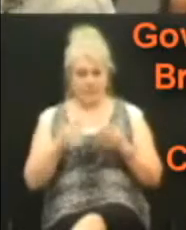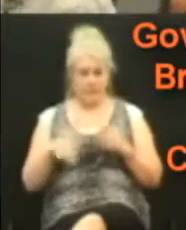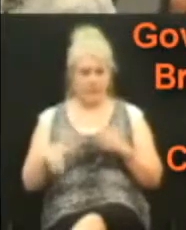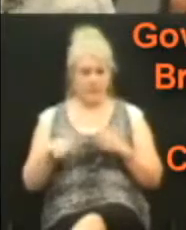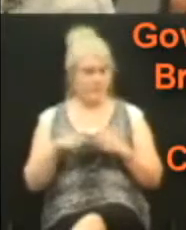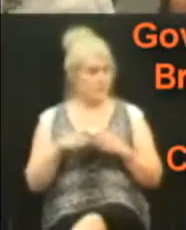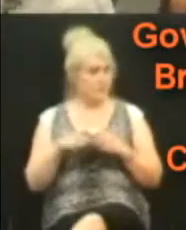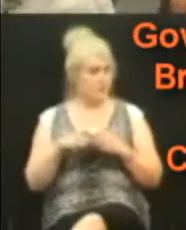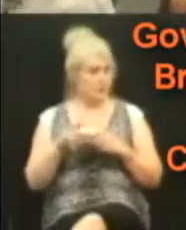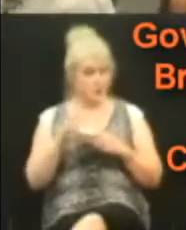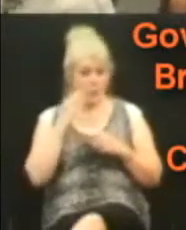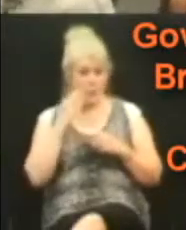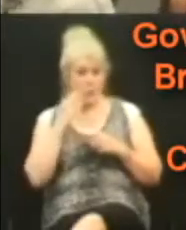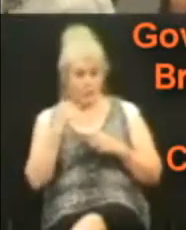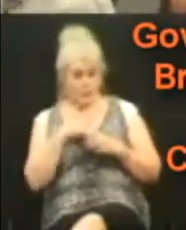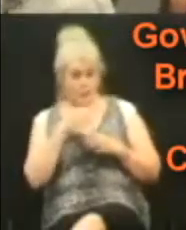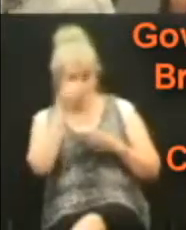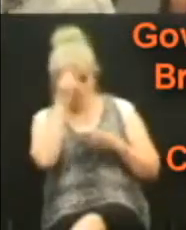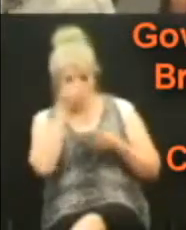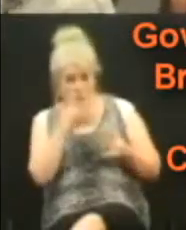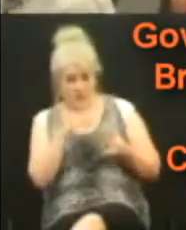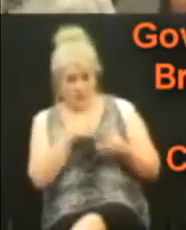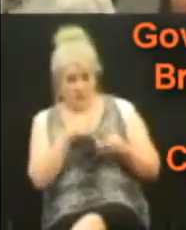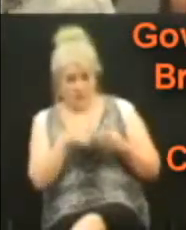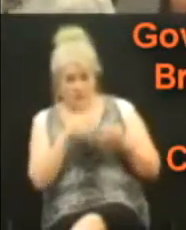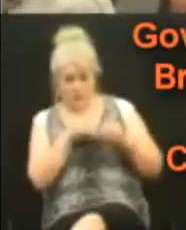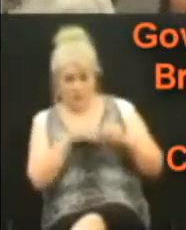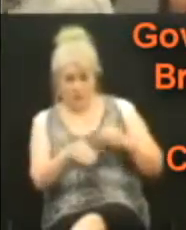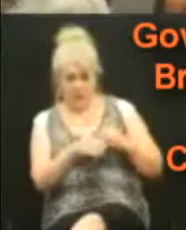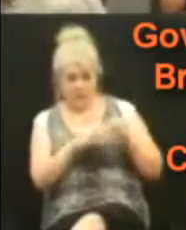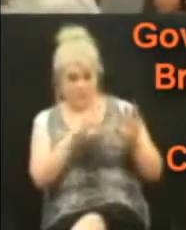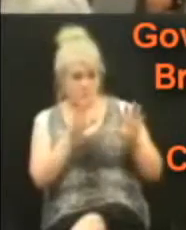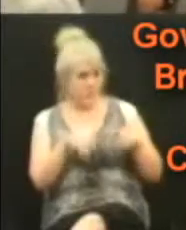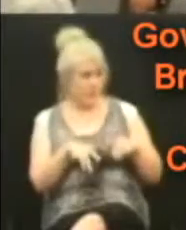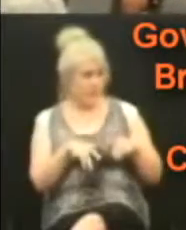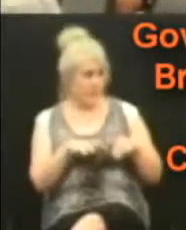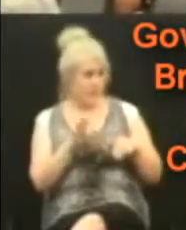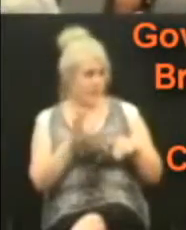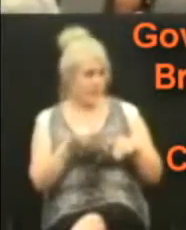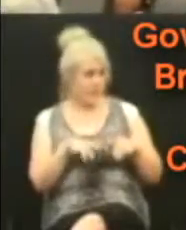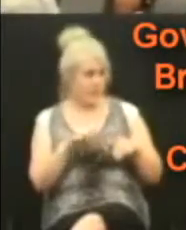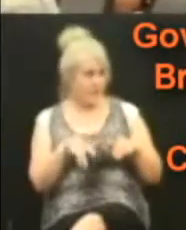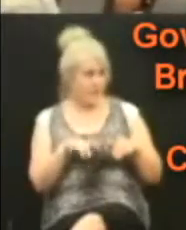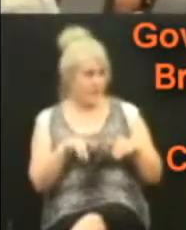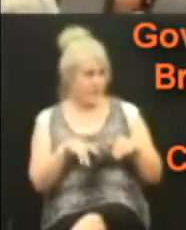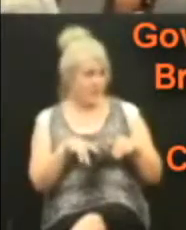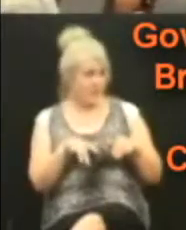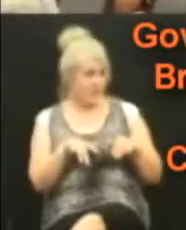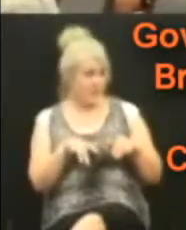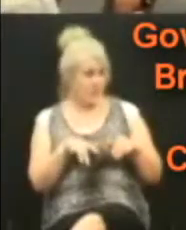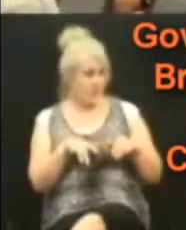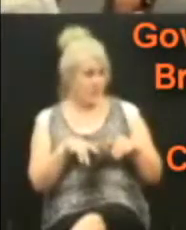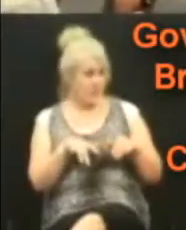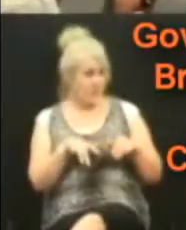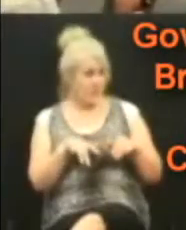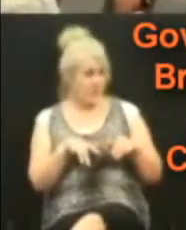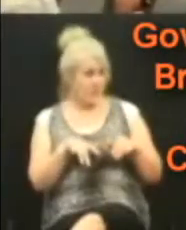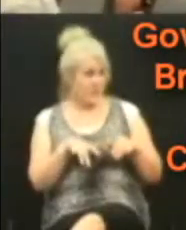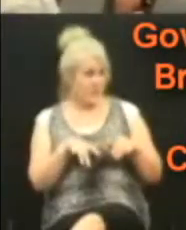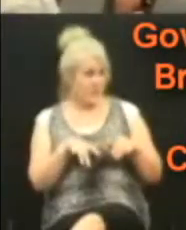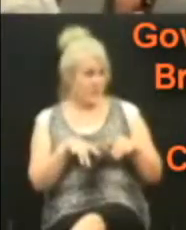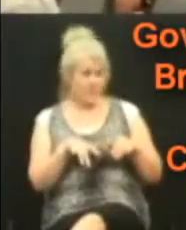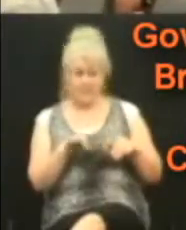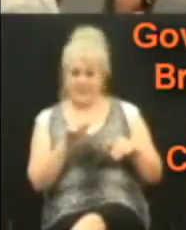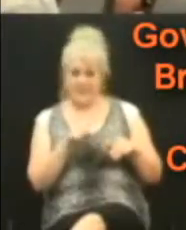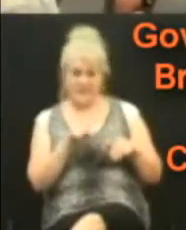You knew it. We told you, and then you go ahead and do it. That's misprision, right? I just had a hand here, and